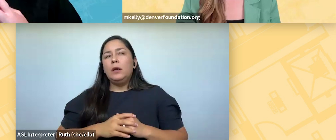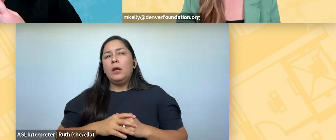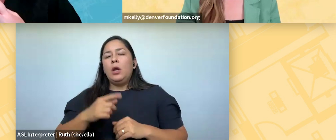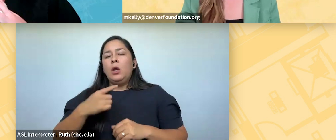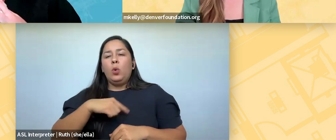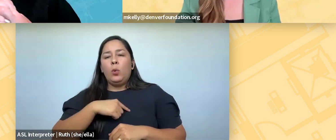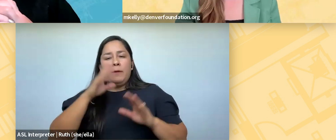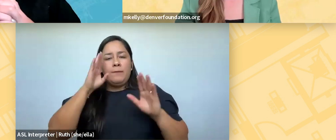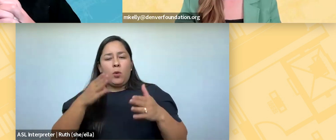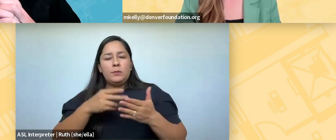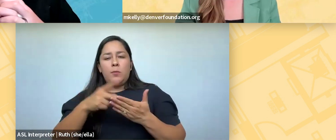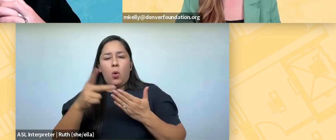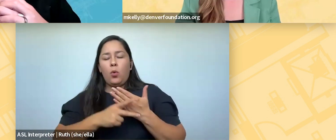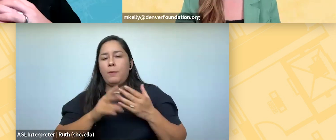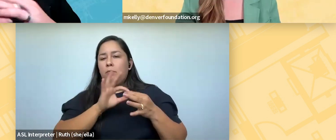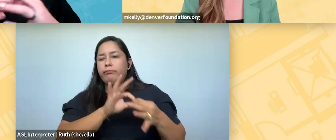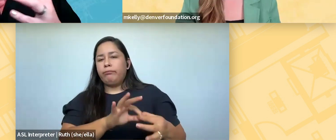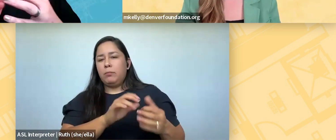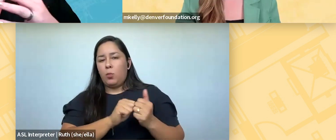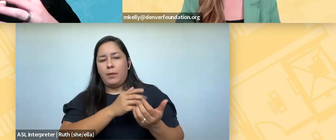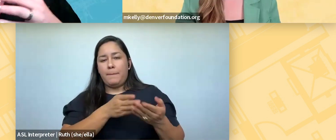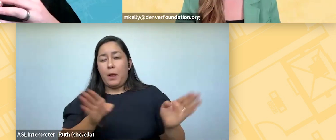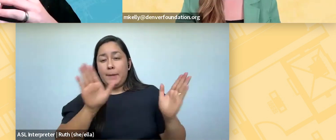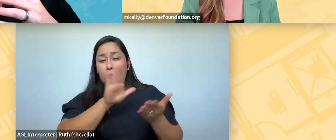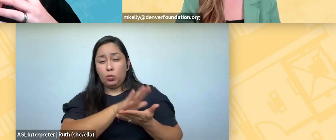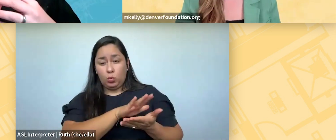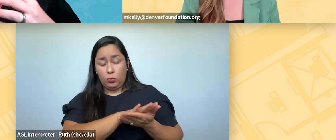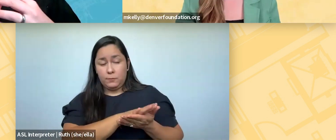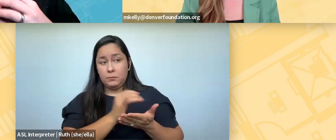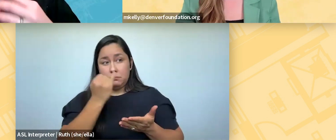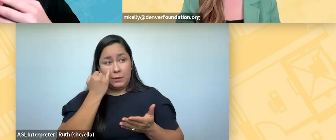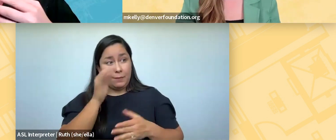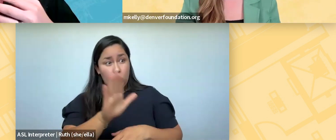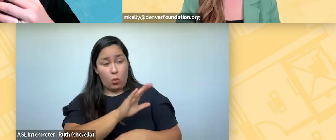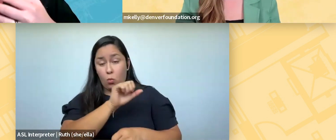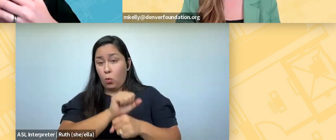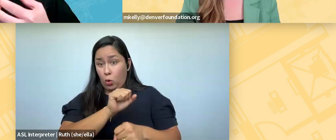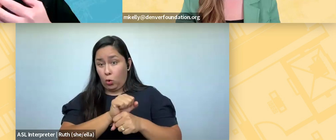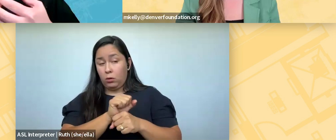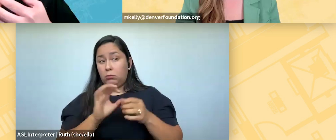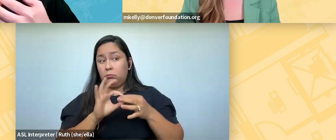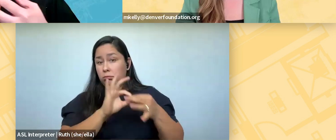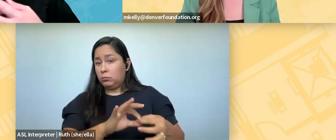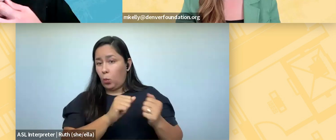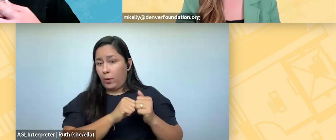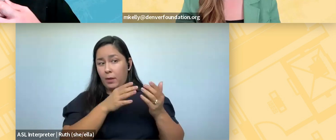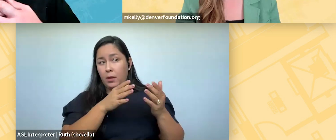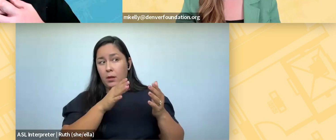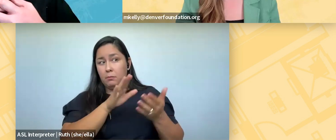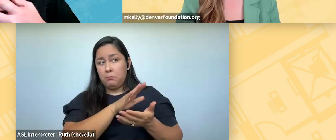schools. And so in the event that the work you're doing is tied to the public schools and the public school